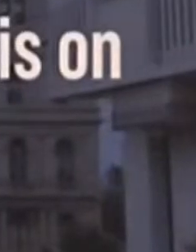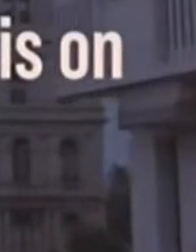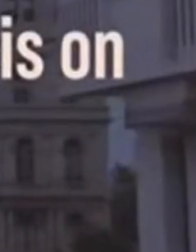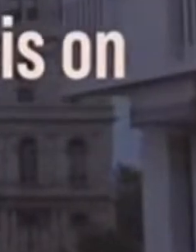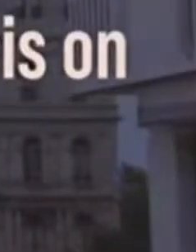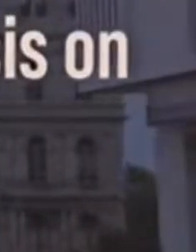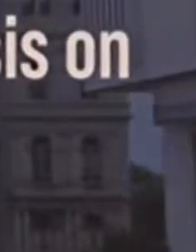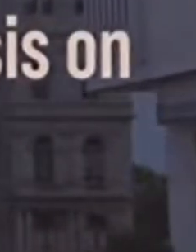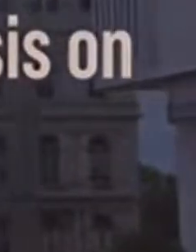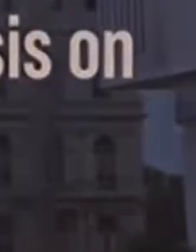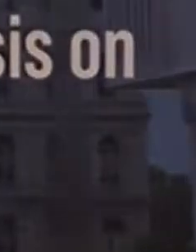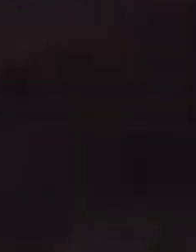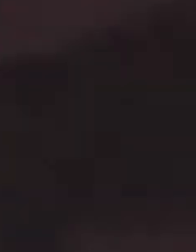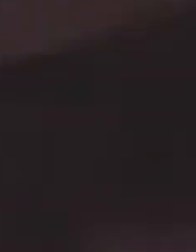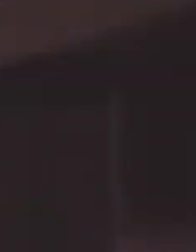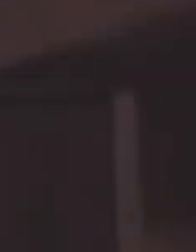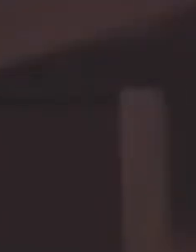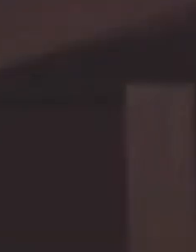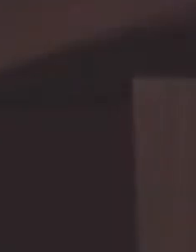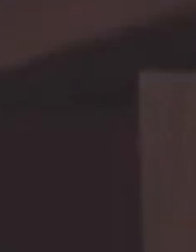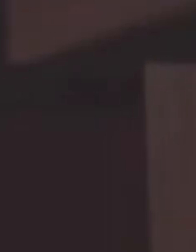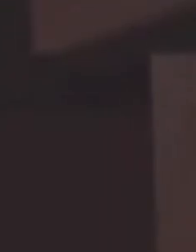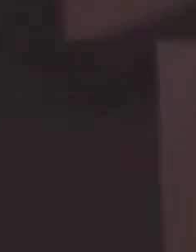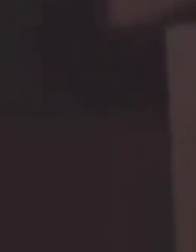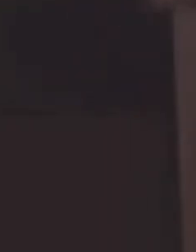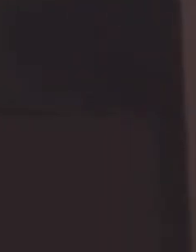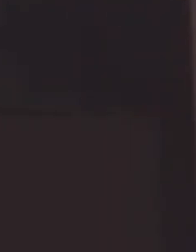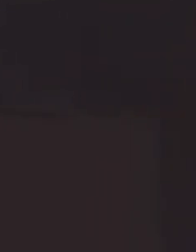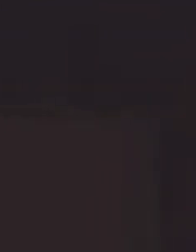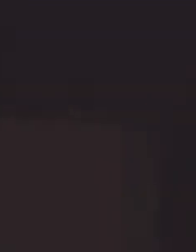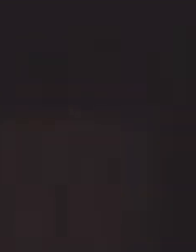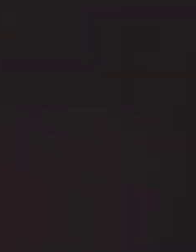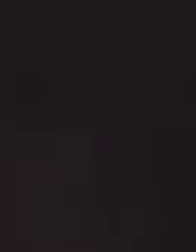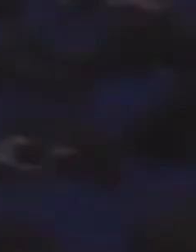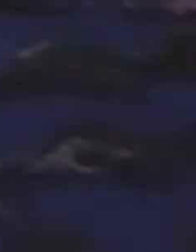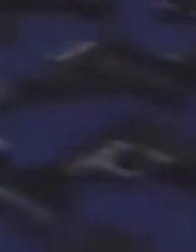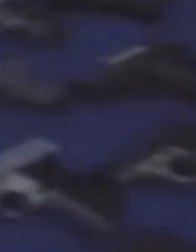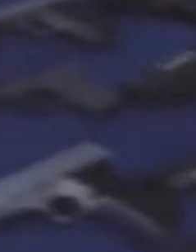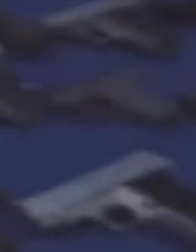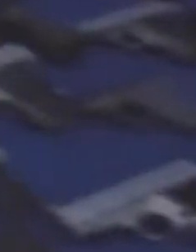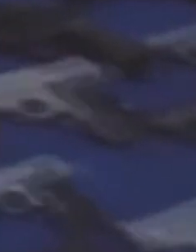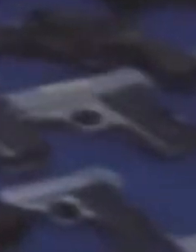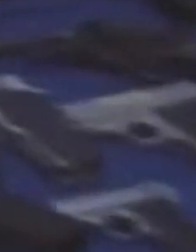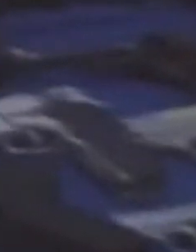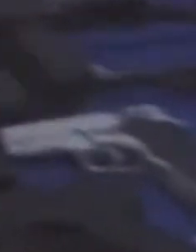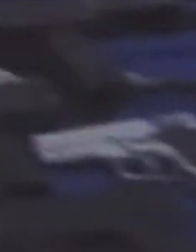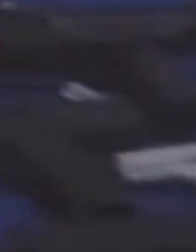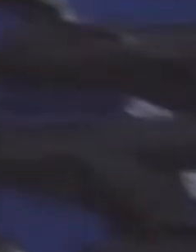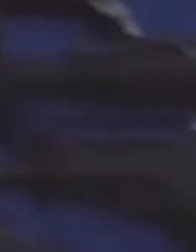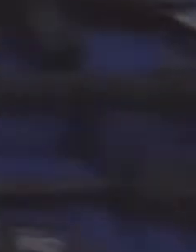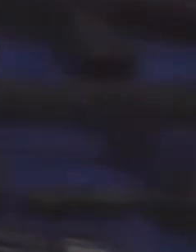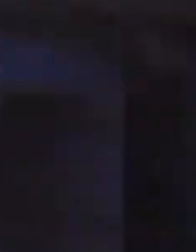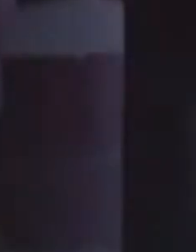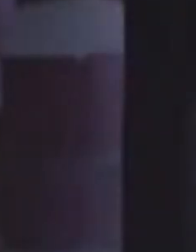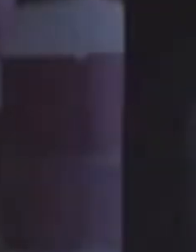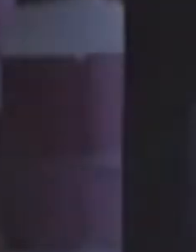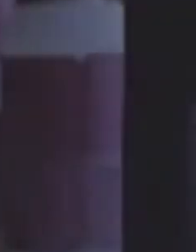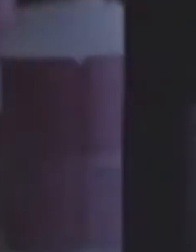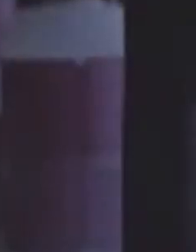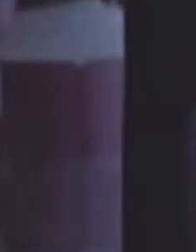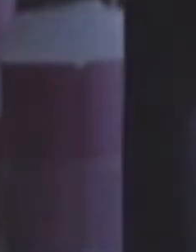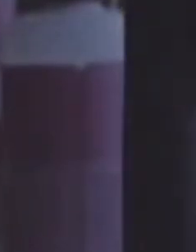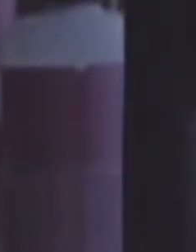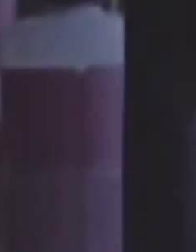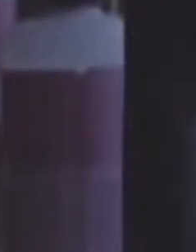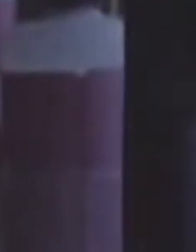more transparent and our criminal justice system fairer. She's cracking down on illegal guns, cleaning up